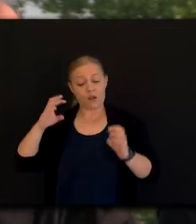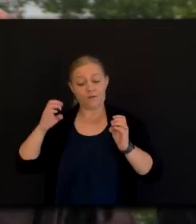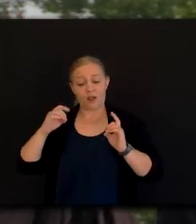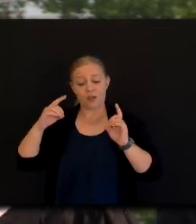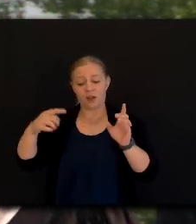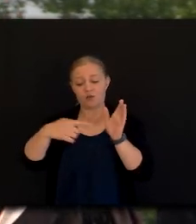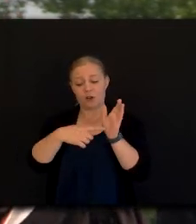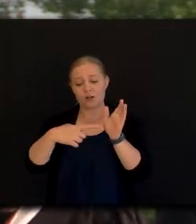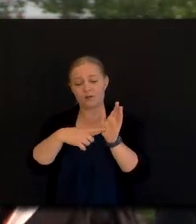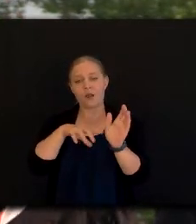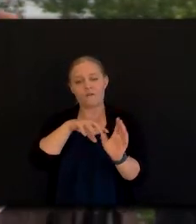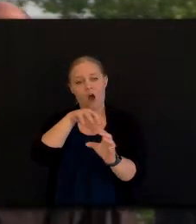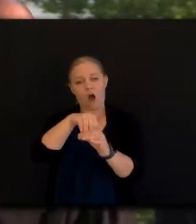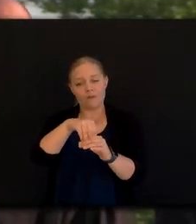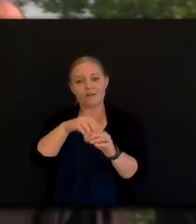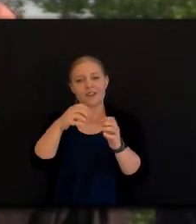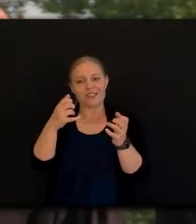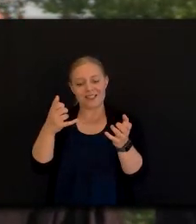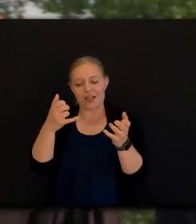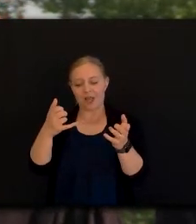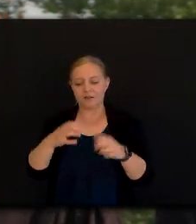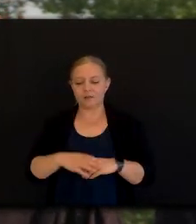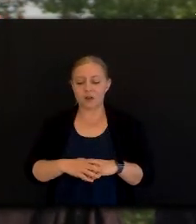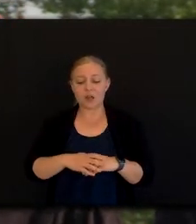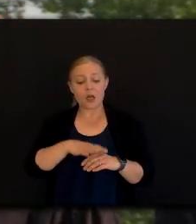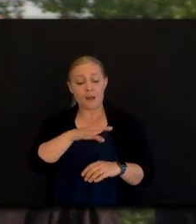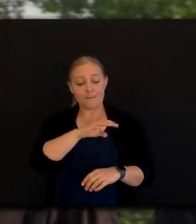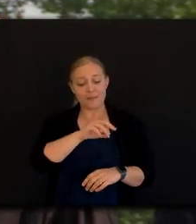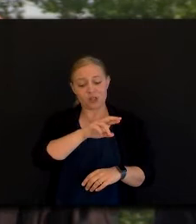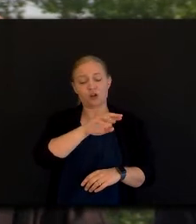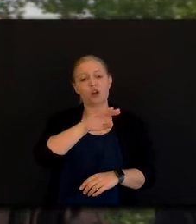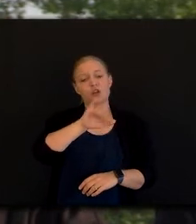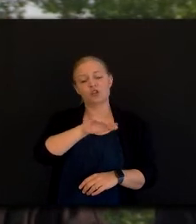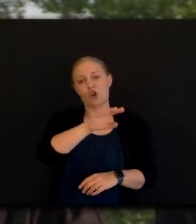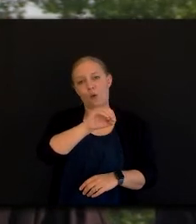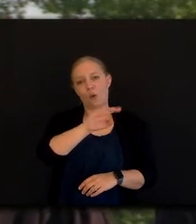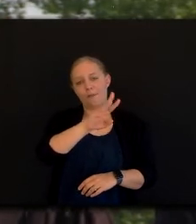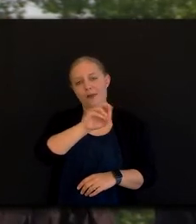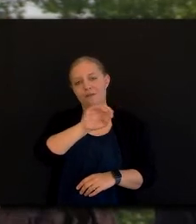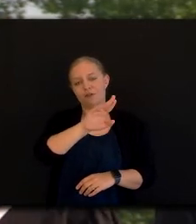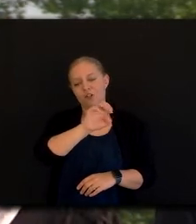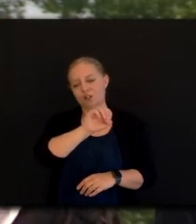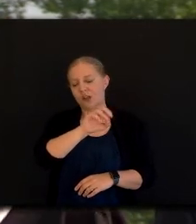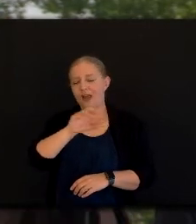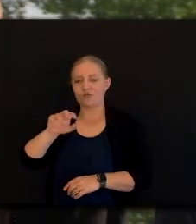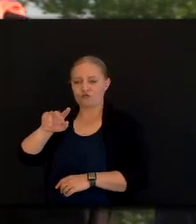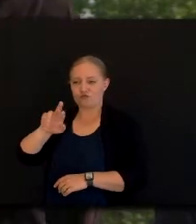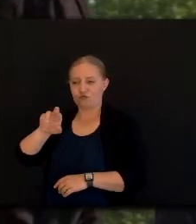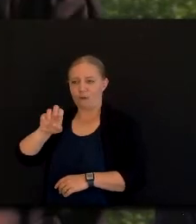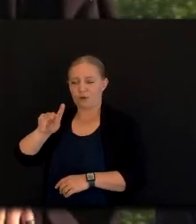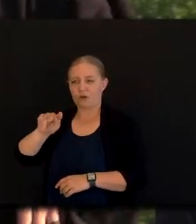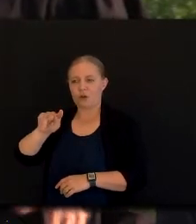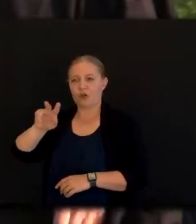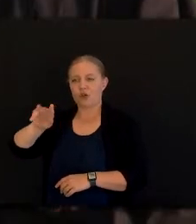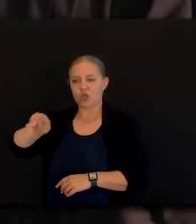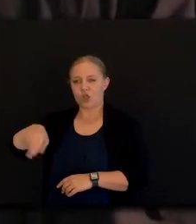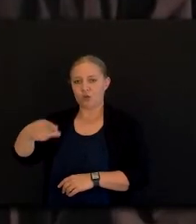representatives participating in the ceremony today are Mr. Joe Beveridge and Mr. Robert Kuhn.